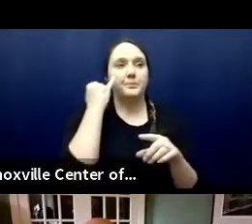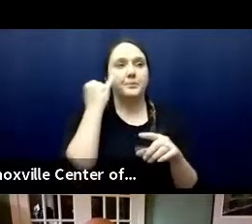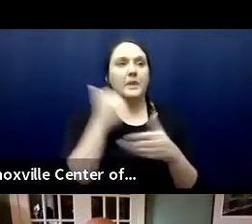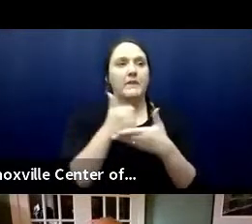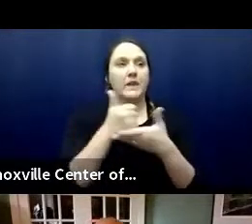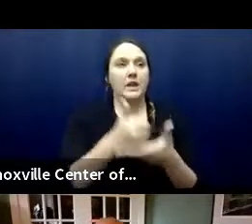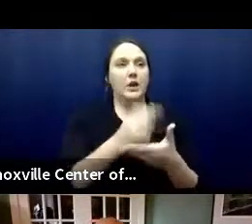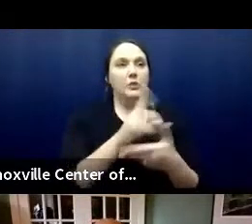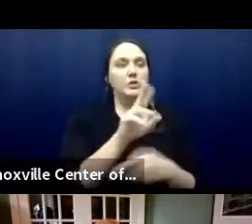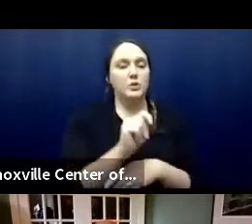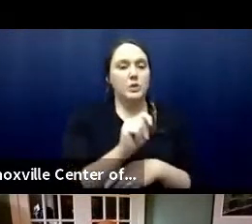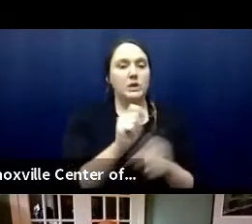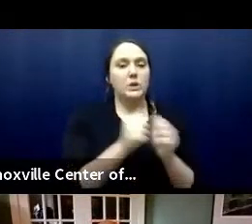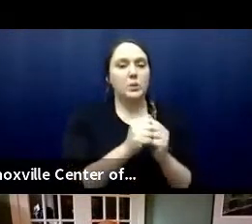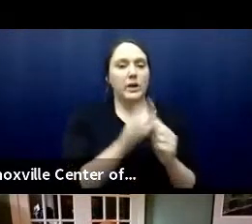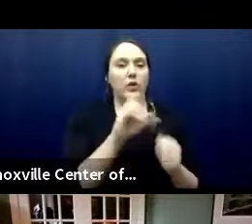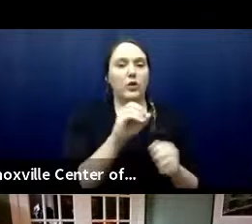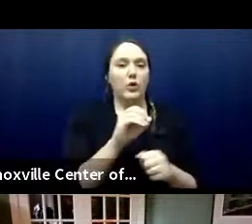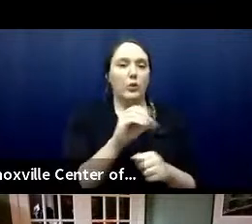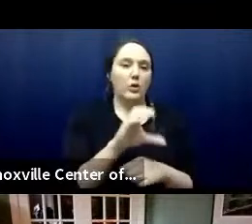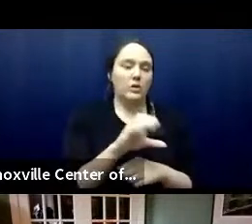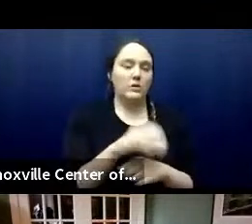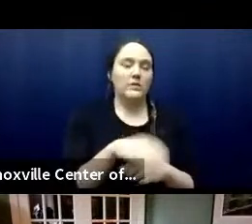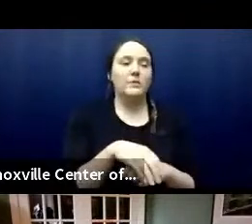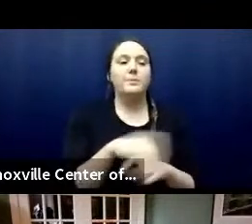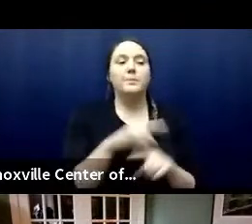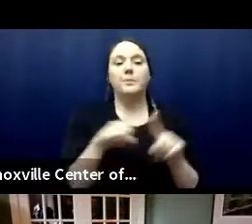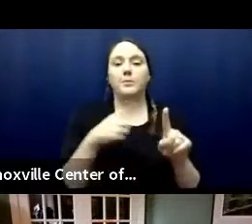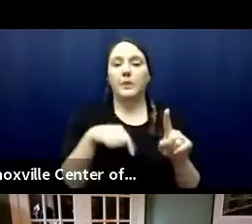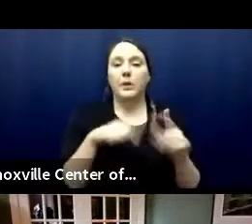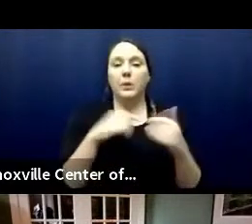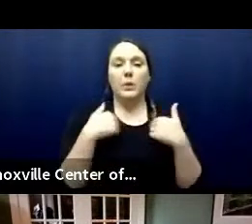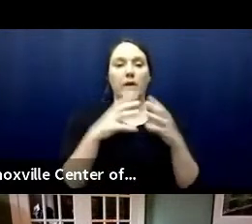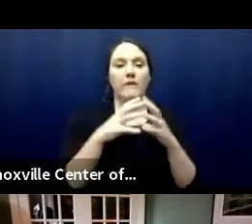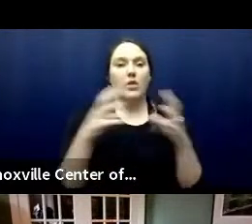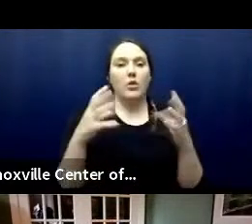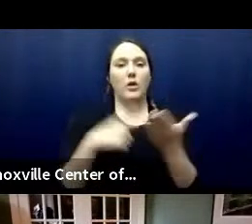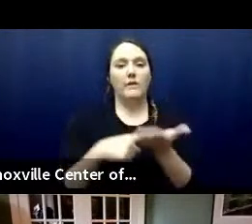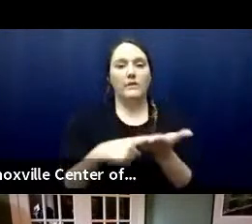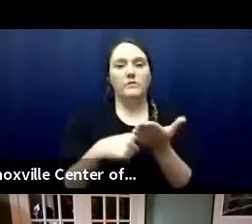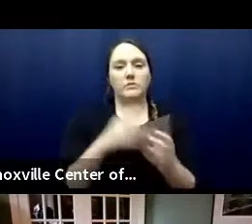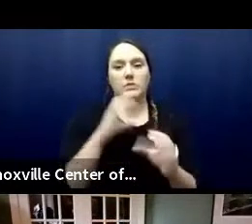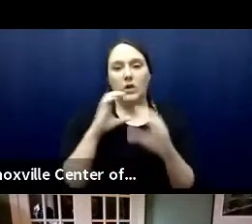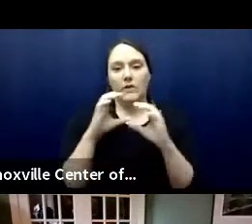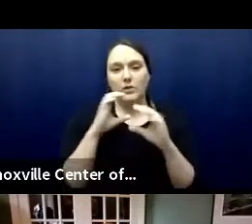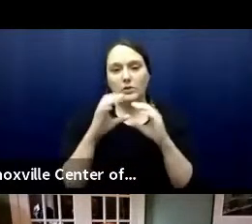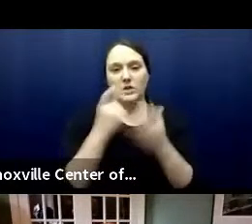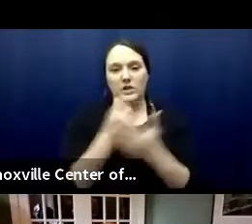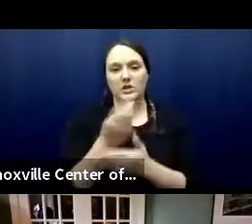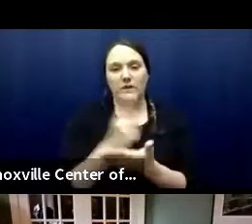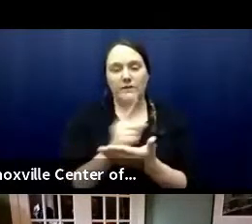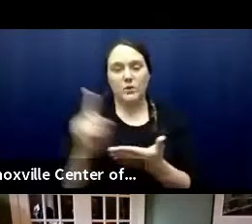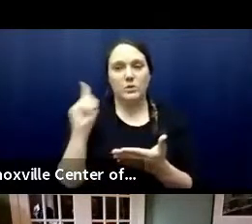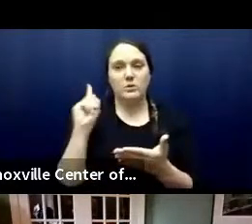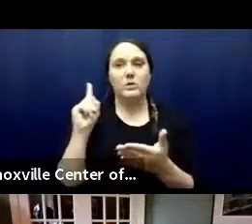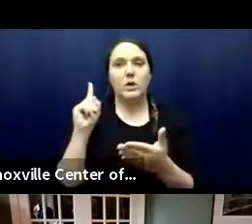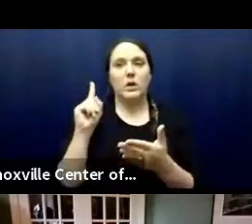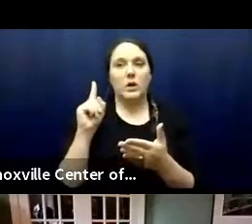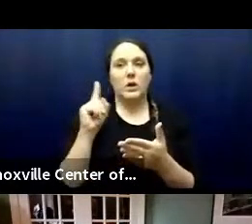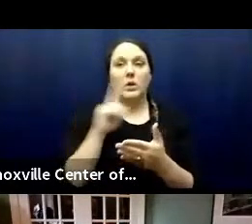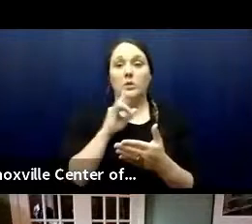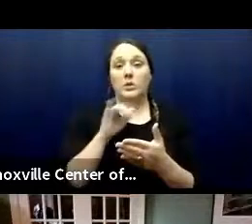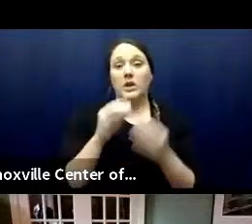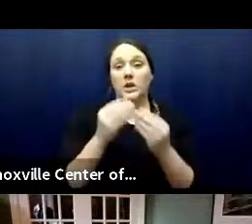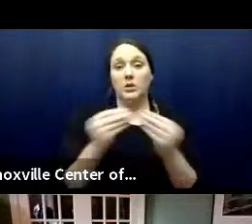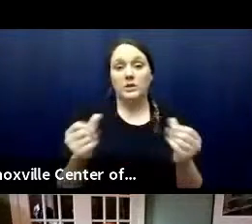helps UT with their code of conduct or not. But guys, we had a lot of conversation a few weeks ago, even a resolution